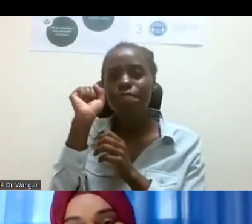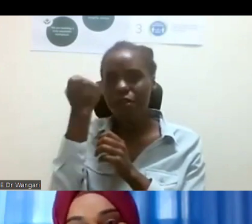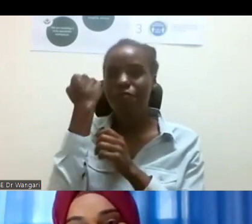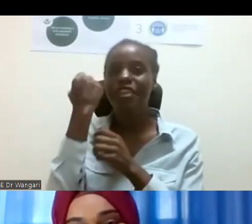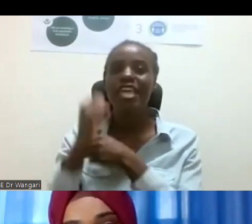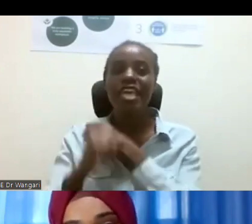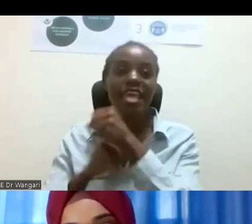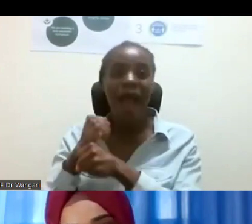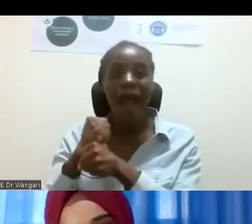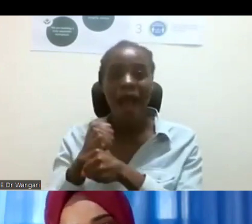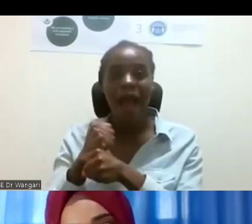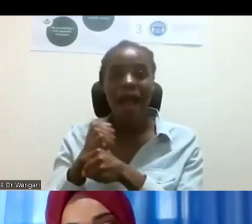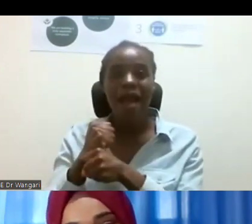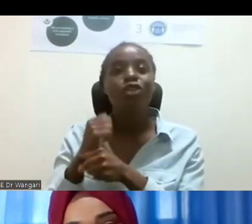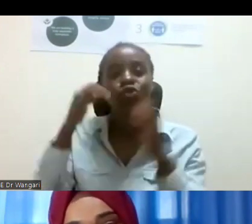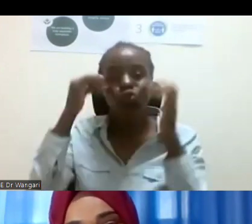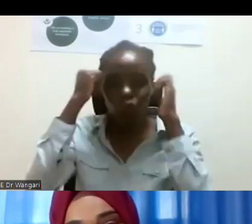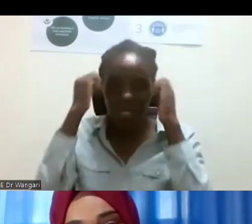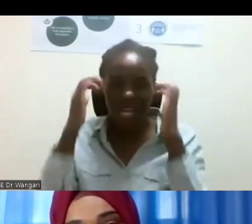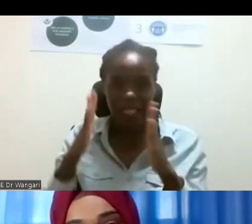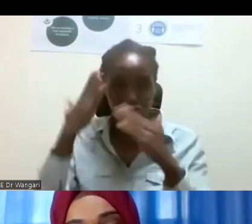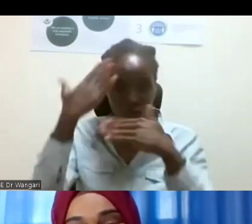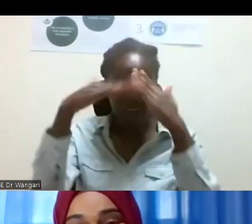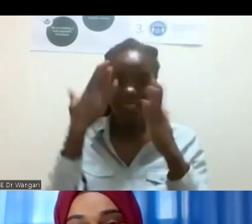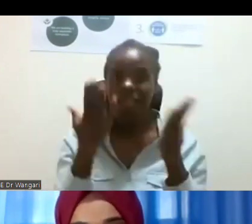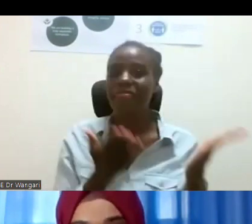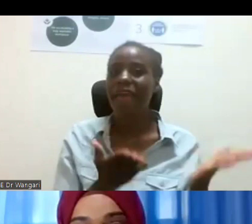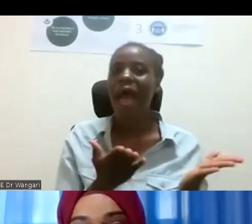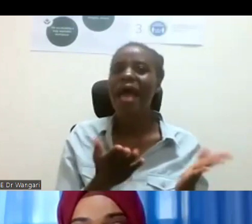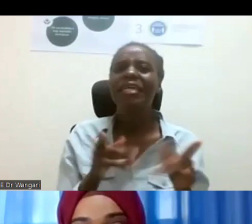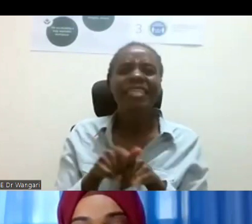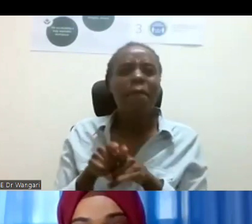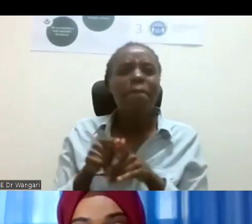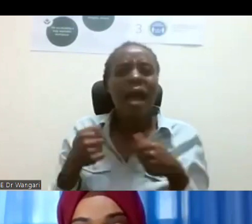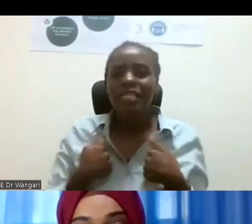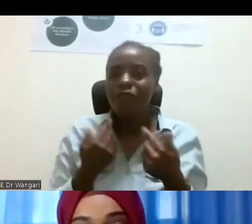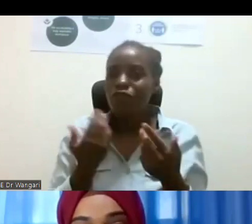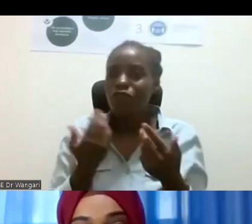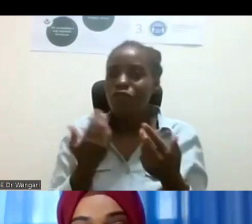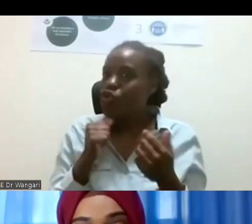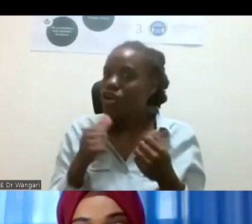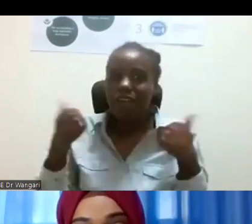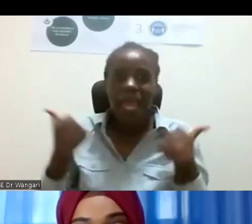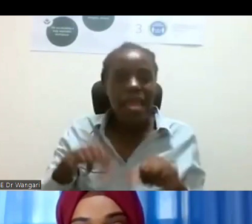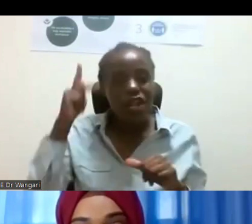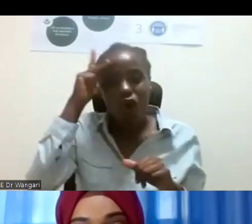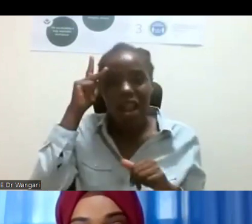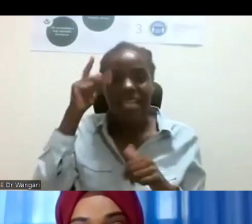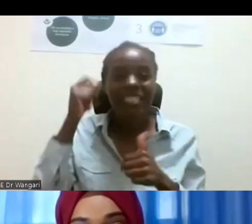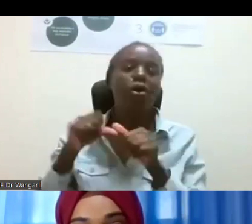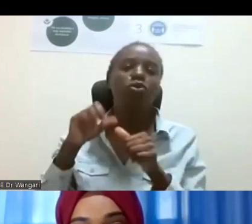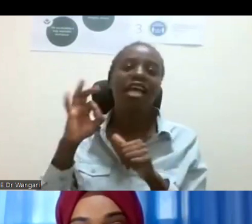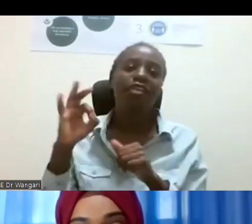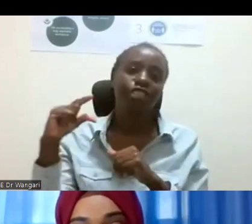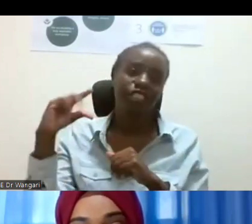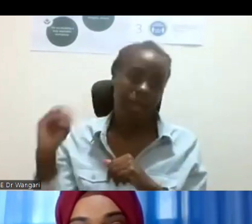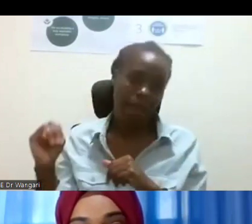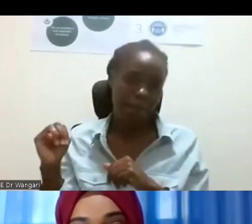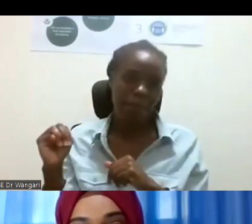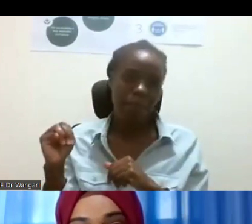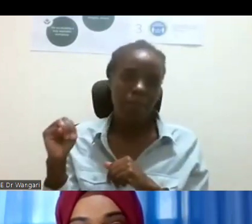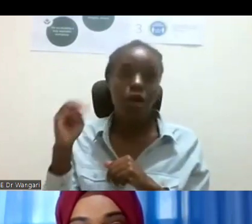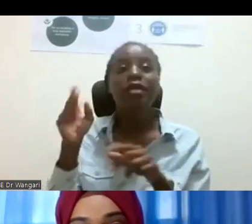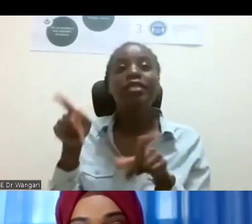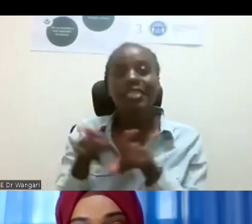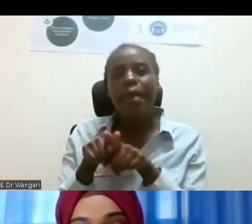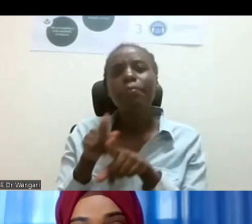to admit it, but almost no knowledge about the practice of FGM, because this practice of FGM, as Dr. Muna said,